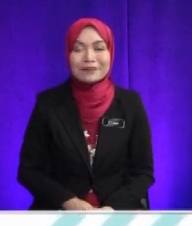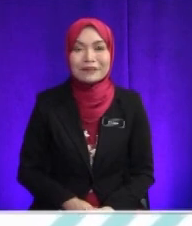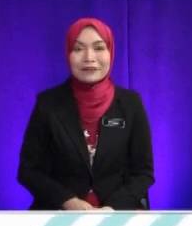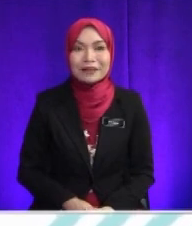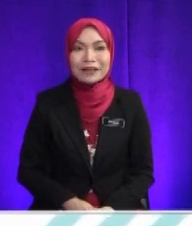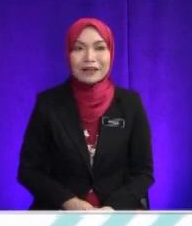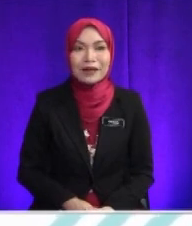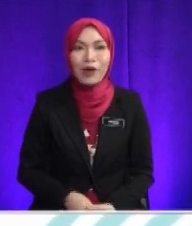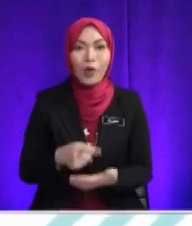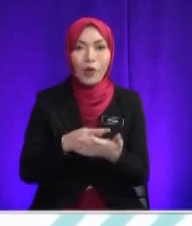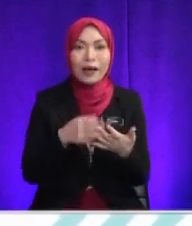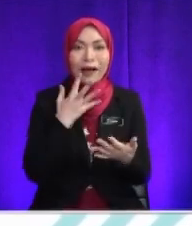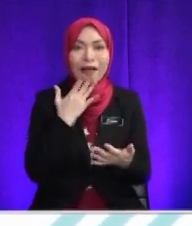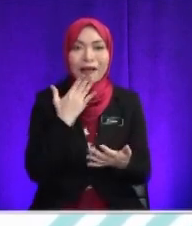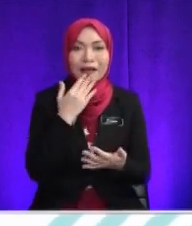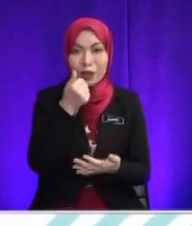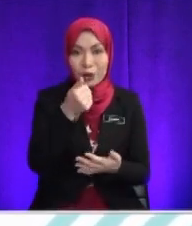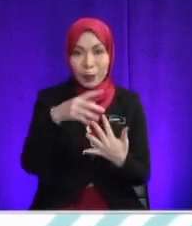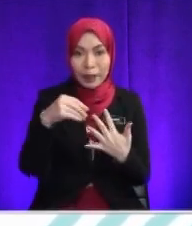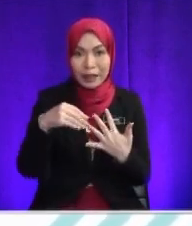Nana, what colour do you choose? Pick one colour.